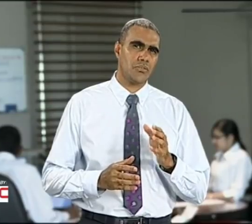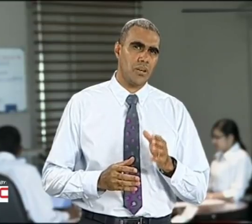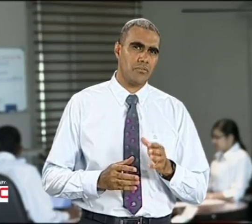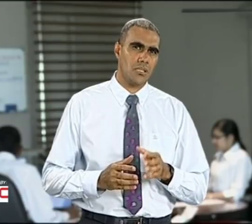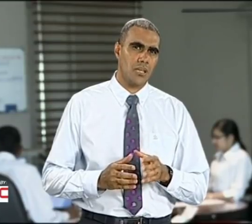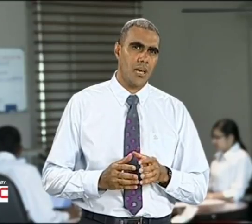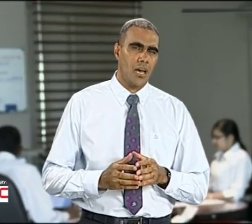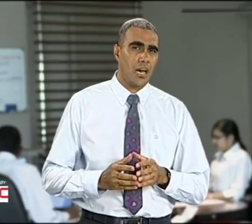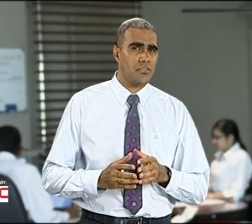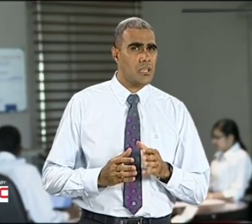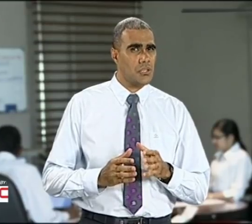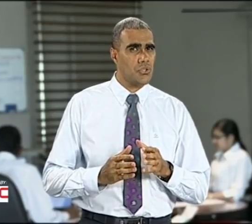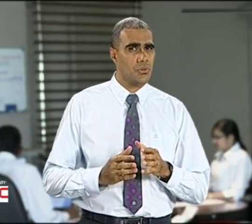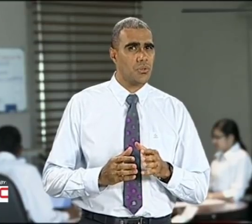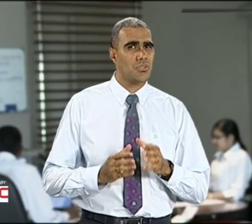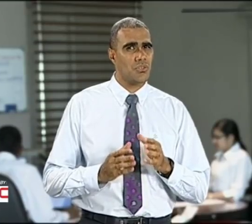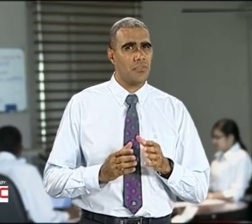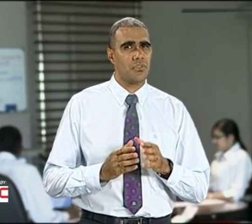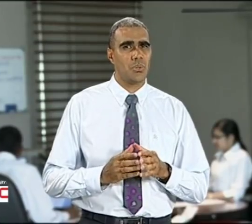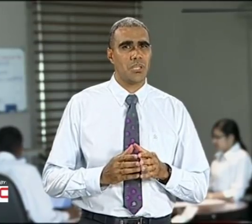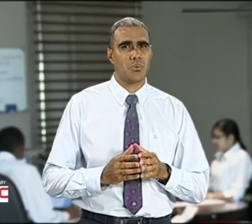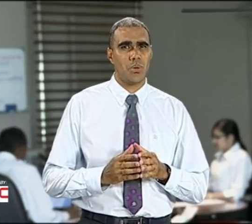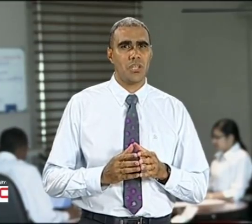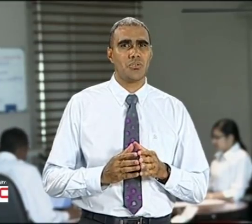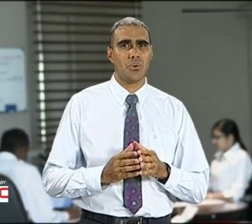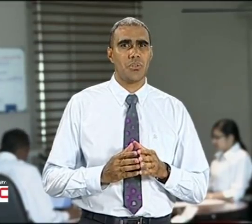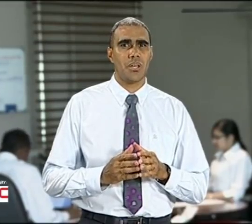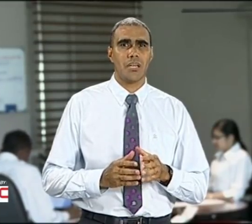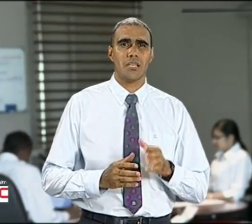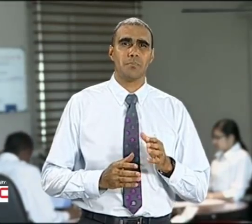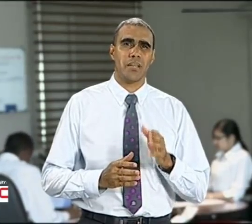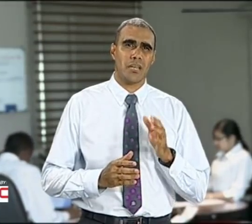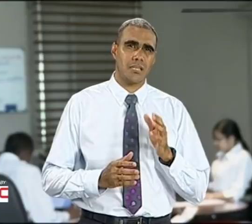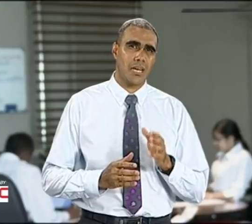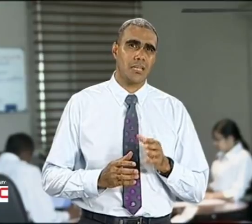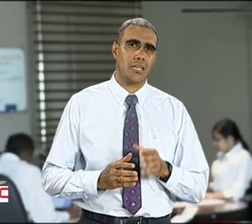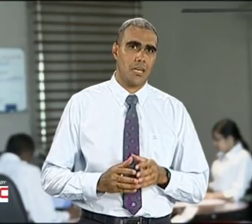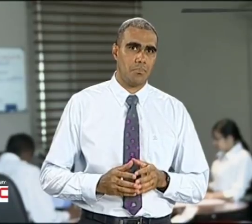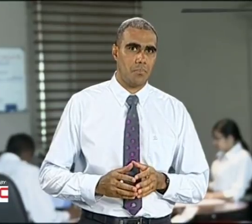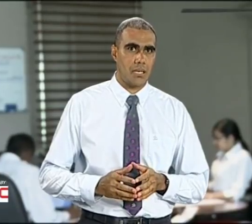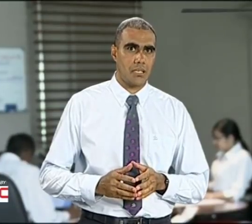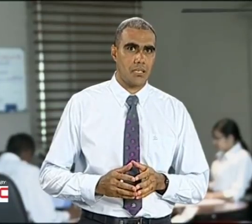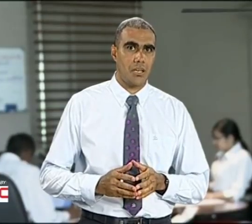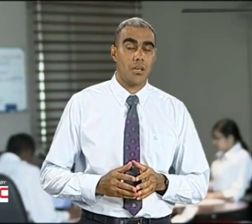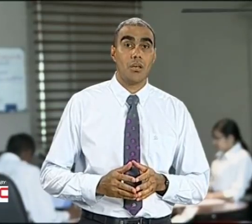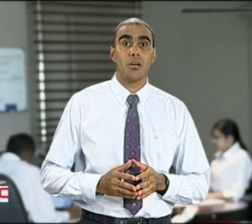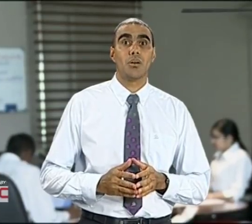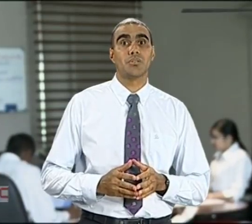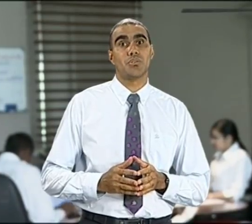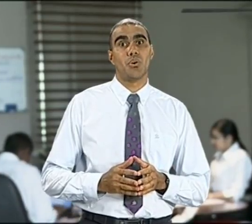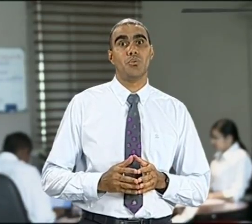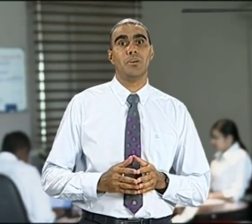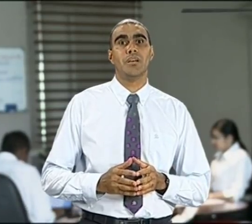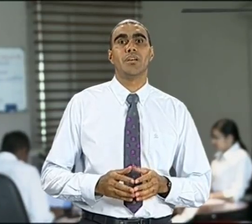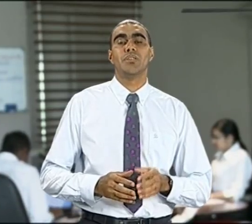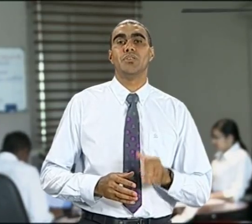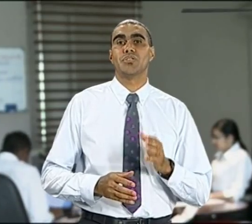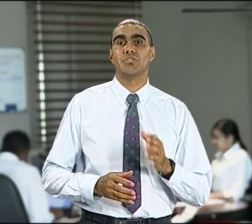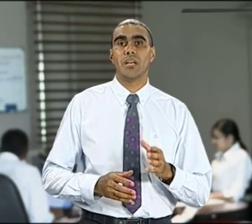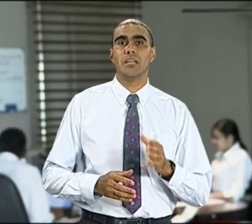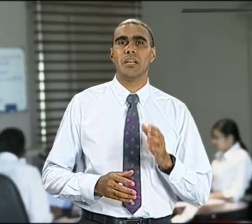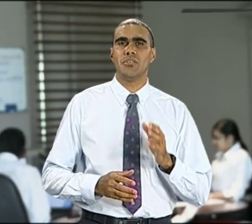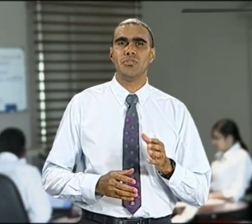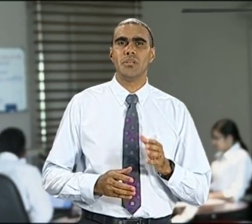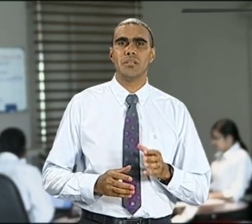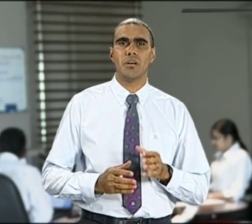low against its rivals after data showed soft US wage growth despite their tight labor market. Closer to home,